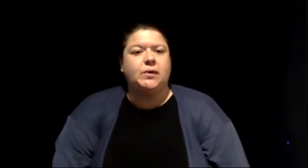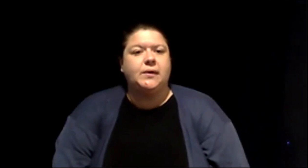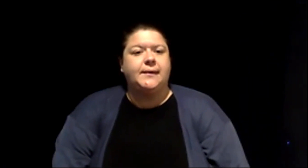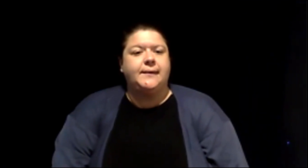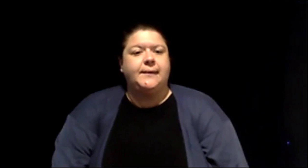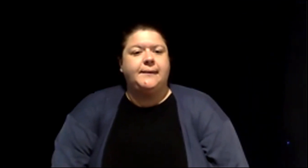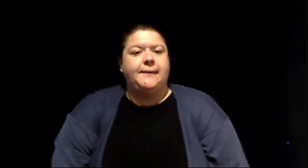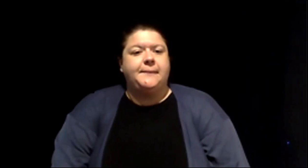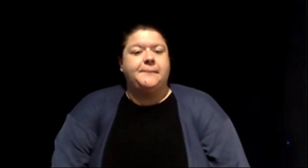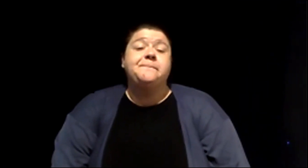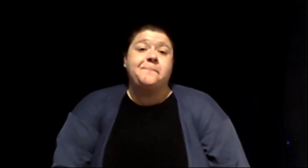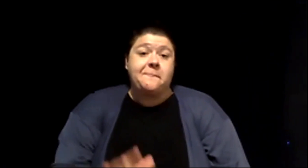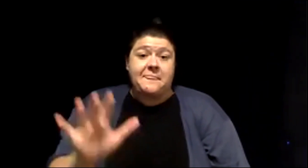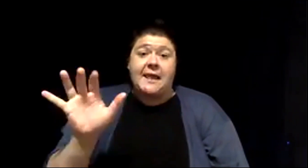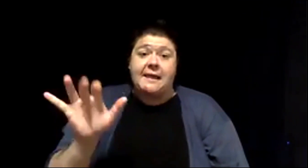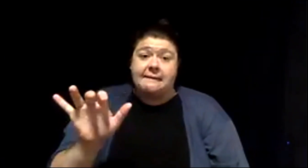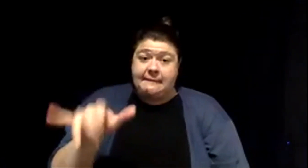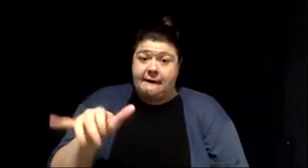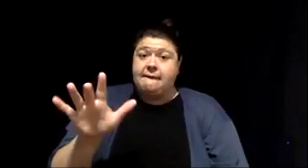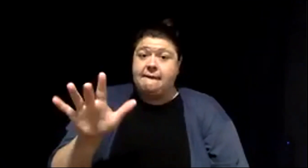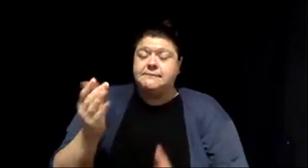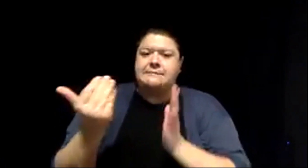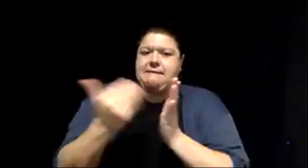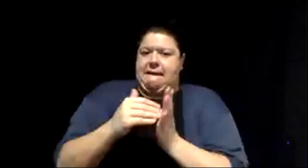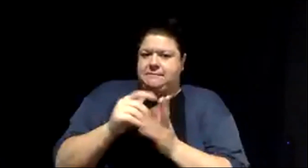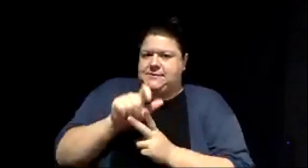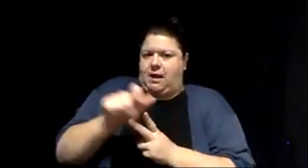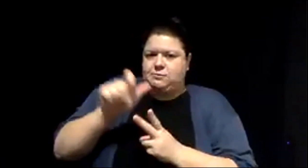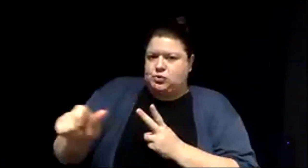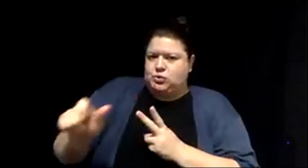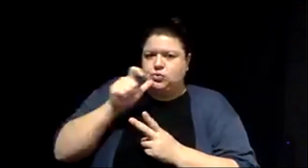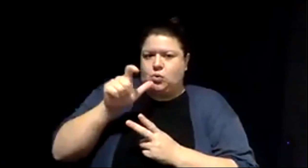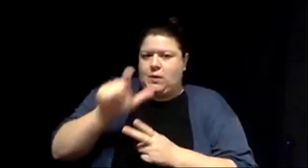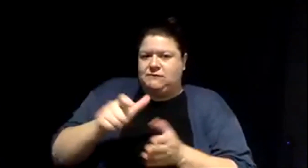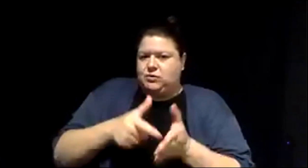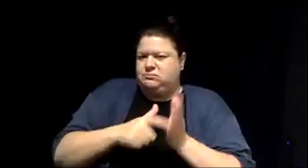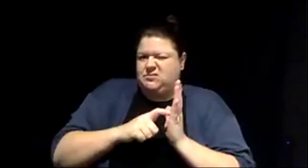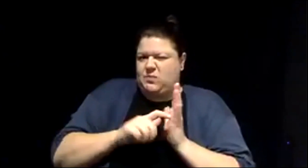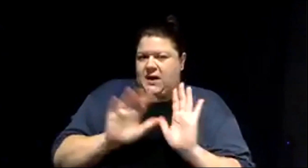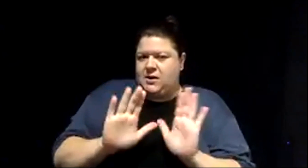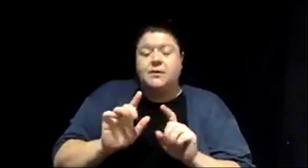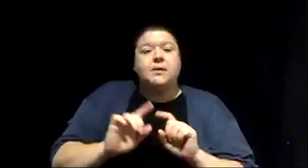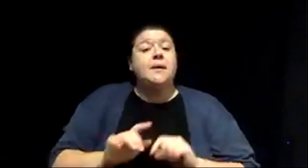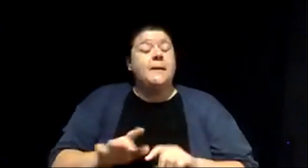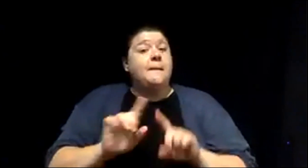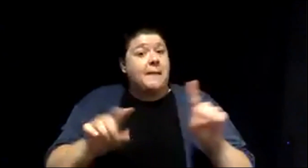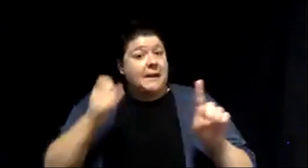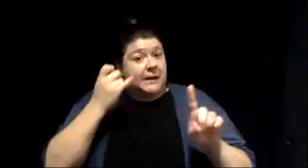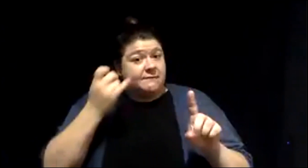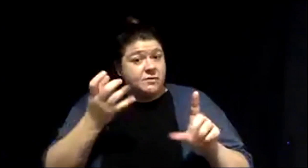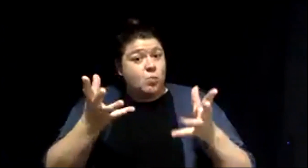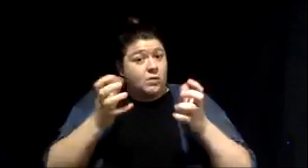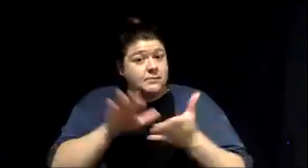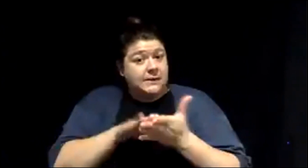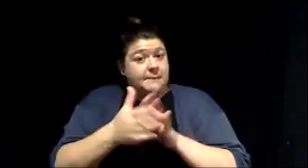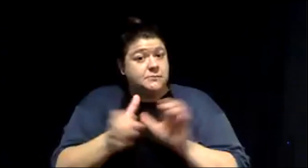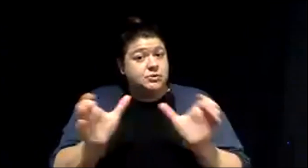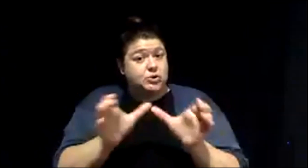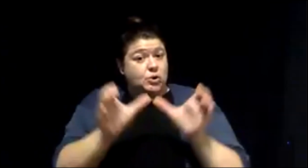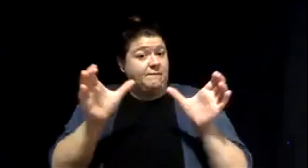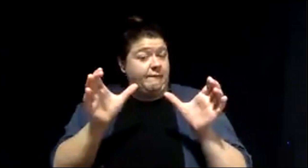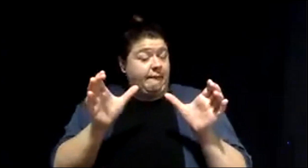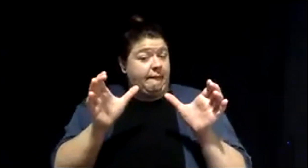and so again, that is completely optional. So that if you're going to be getting certified, this might be able to help you